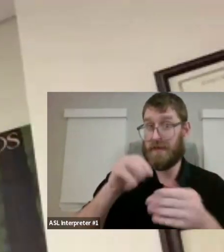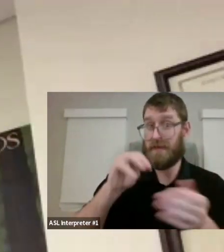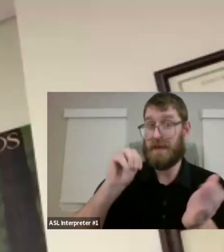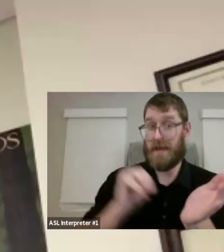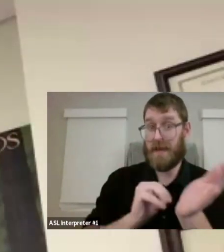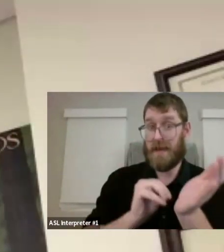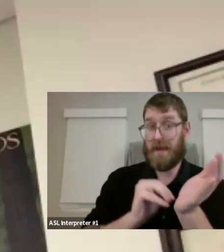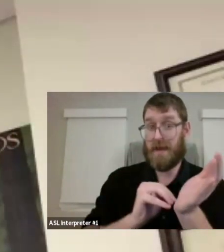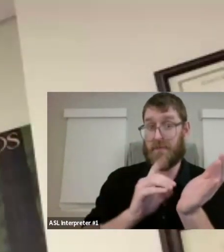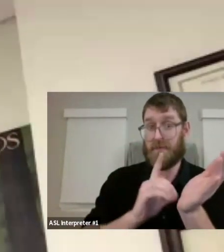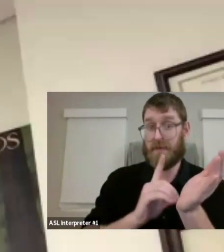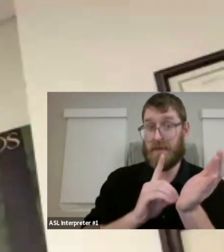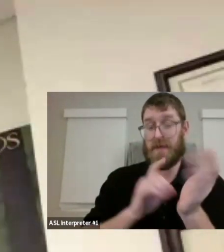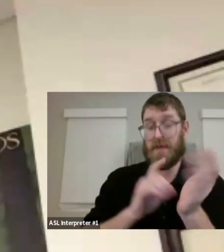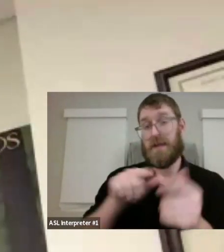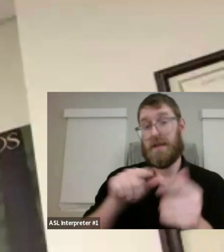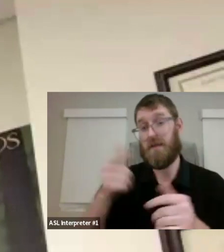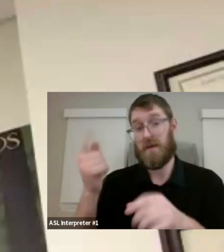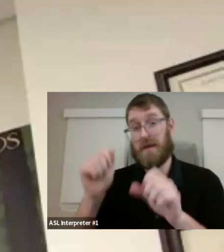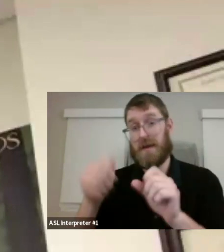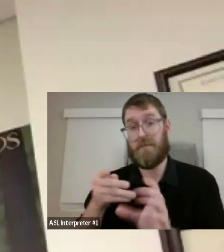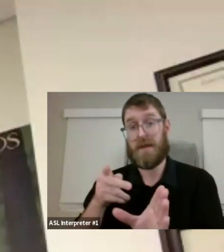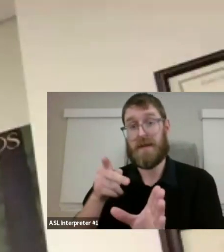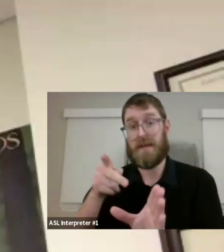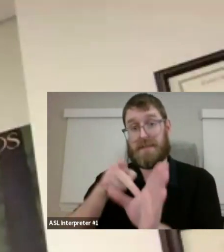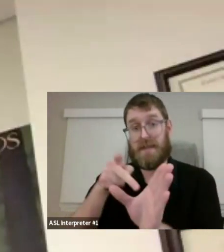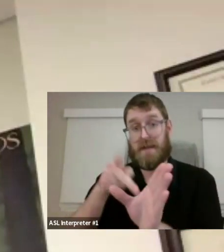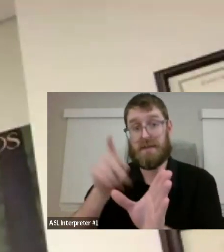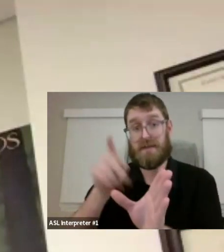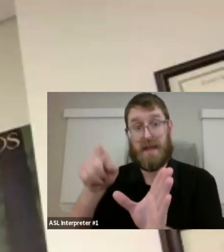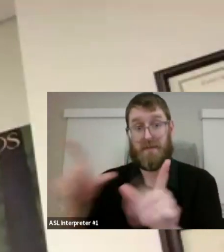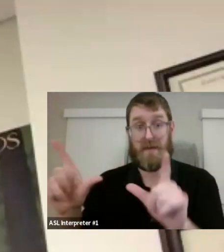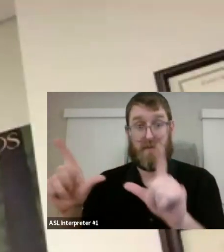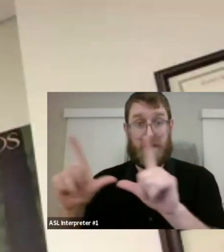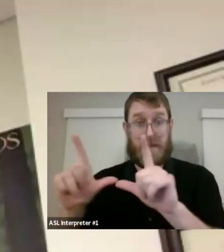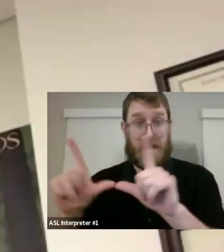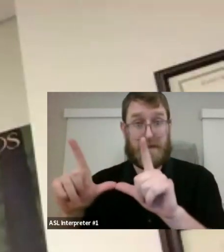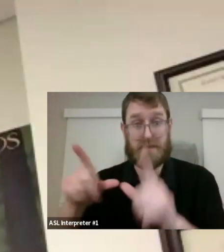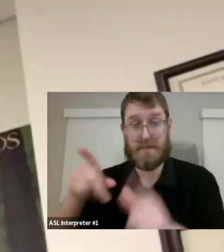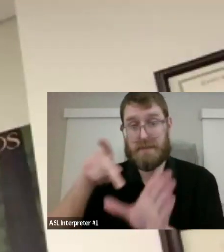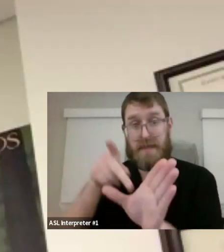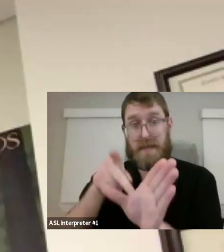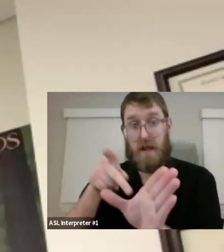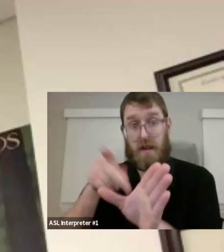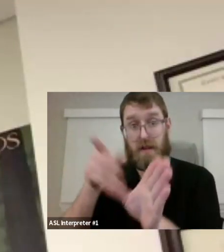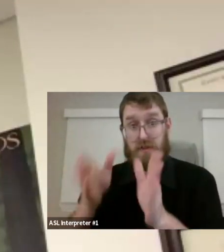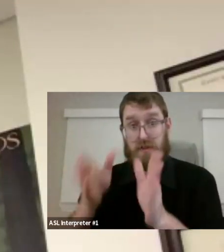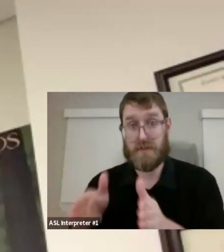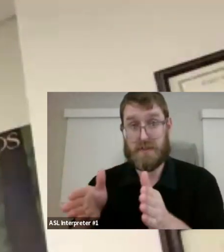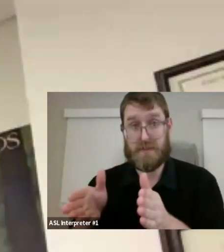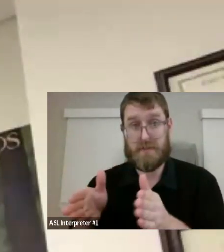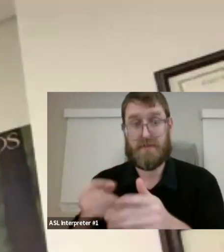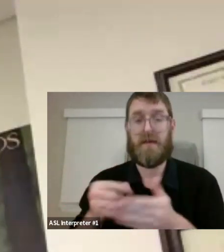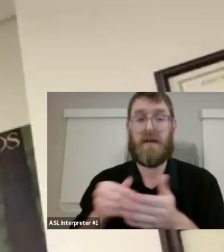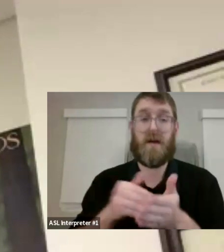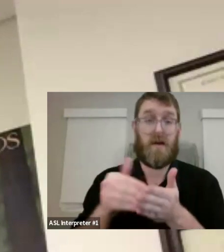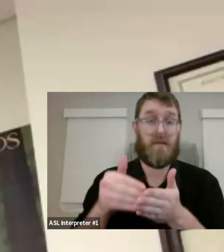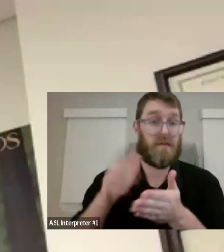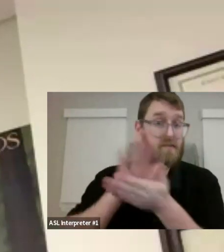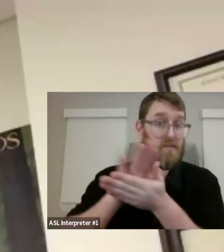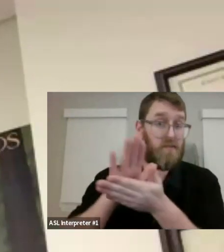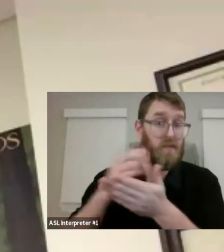a psychologist, as long as they are a licensed psychologist. Lots of times schools have